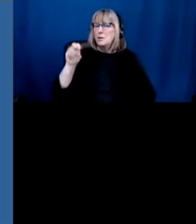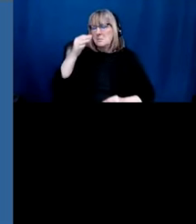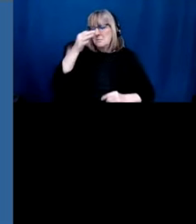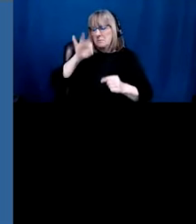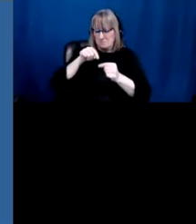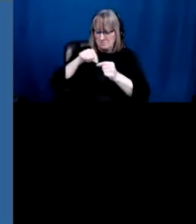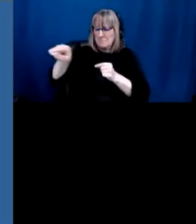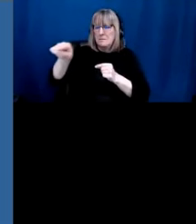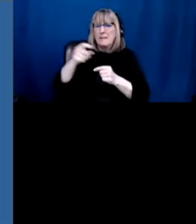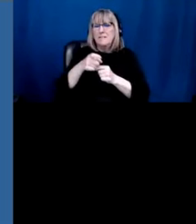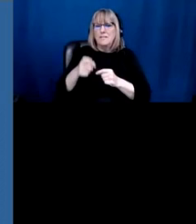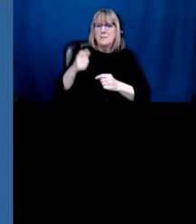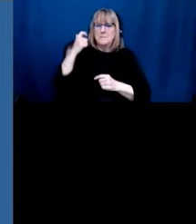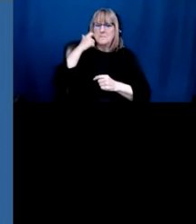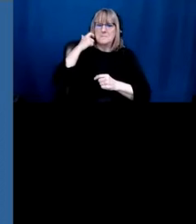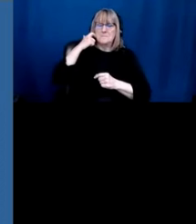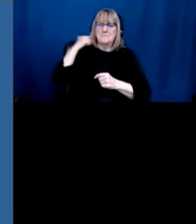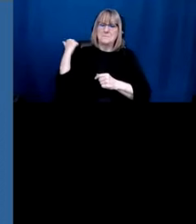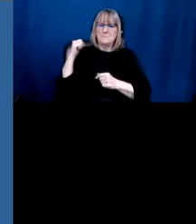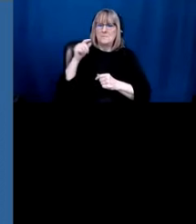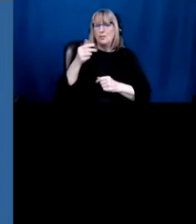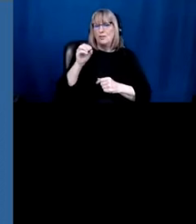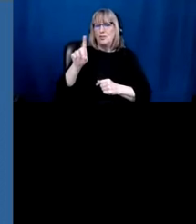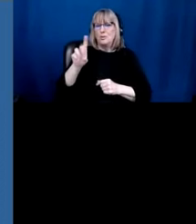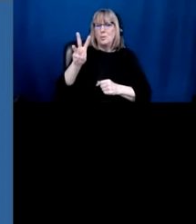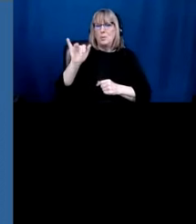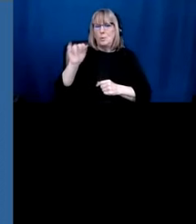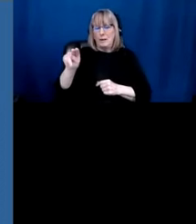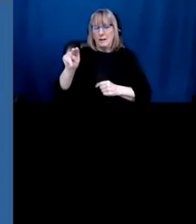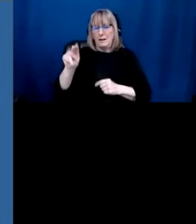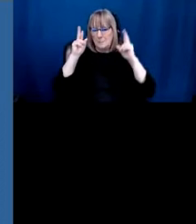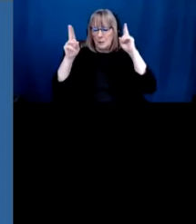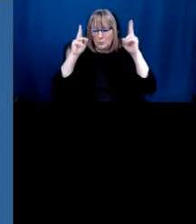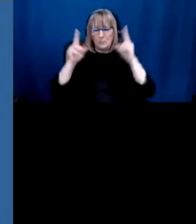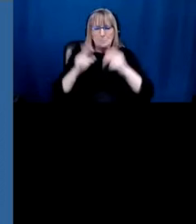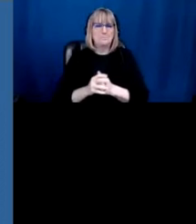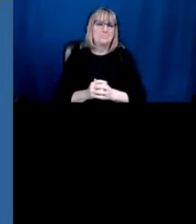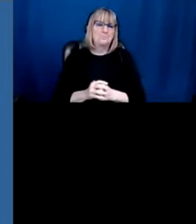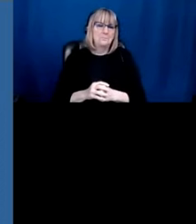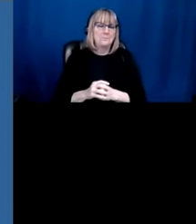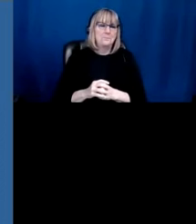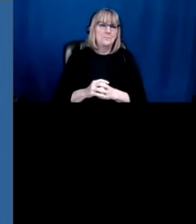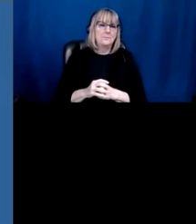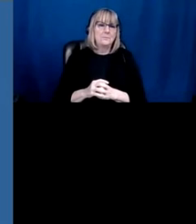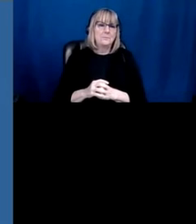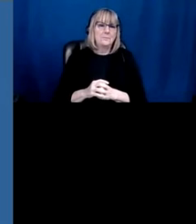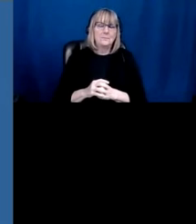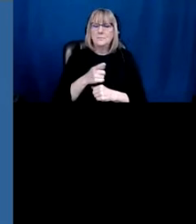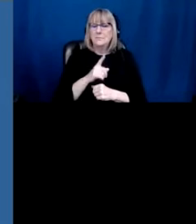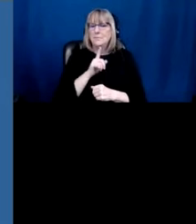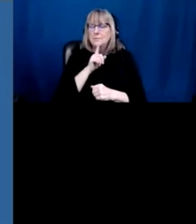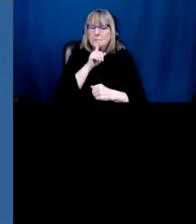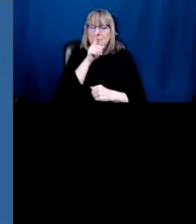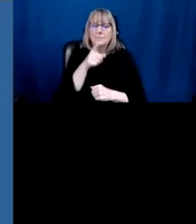edificio, el Salón de Baile Carnation, que está a unas cuantas cuadras de